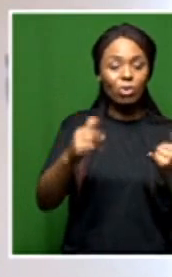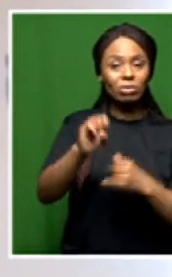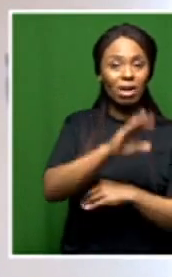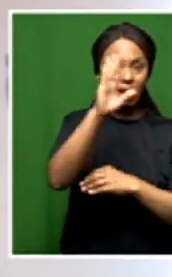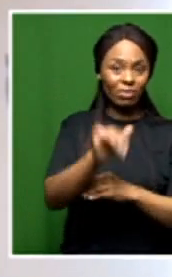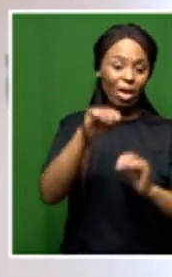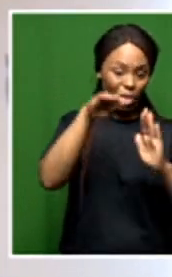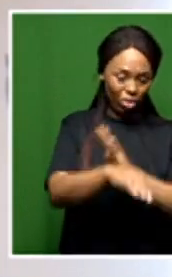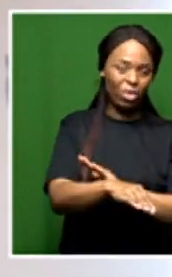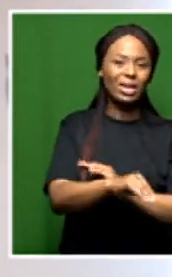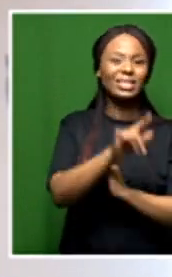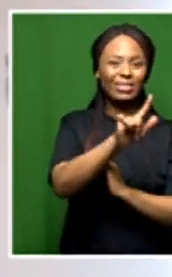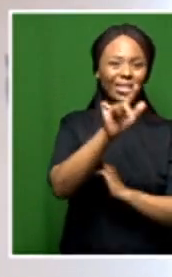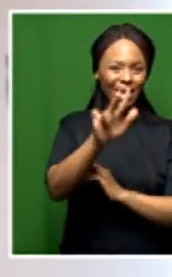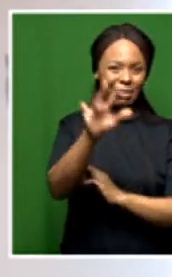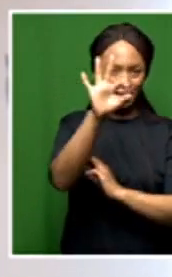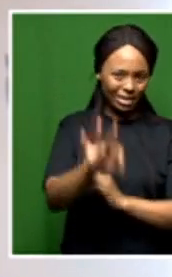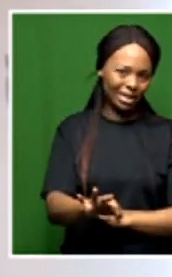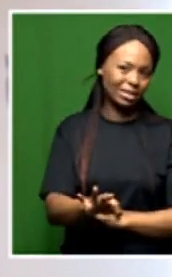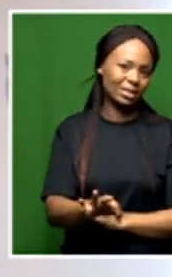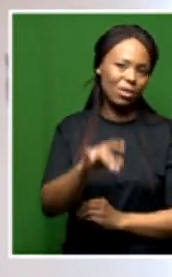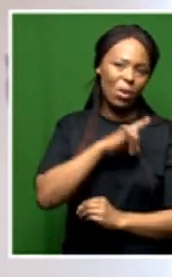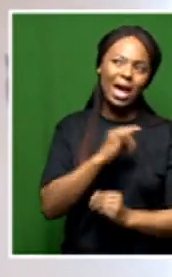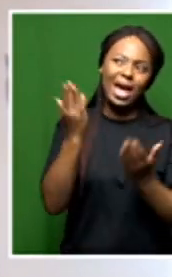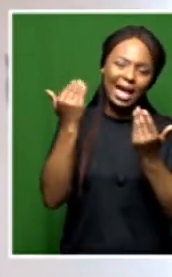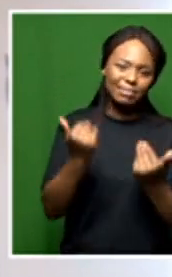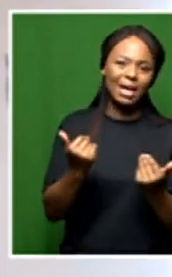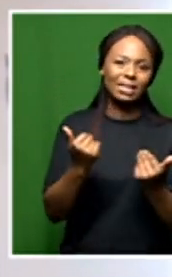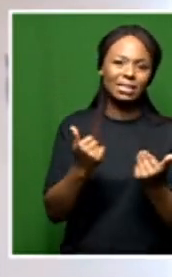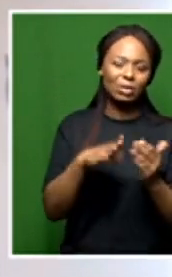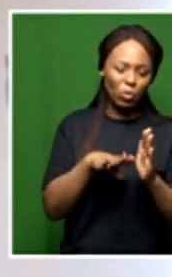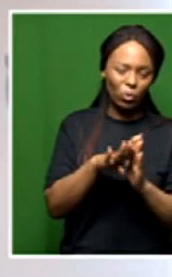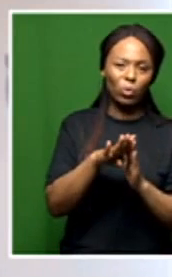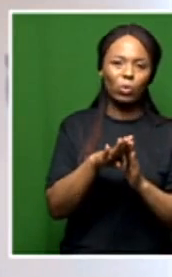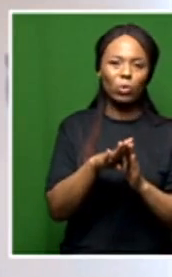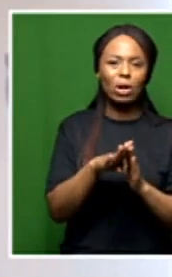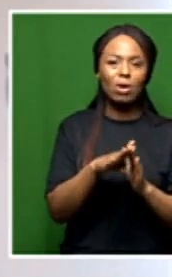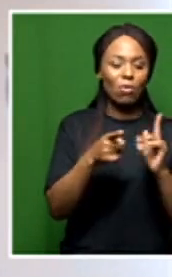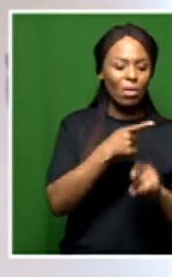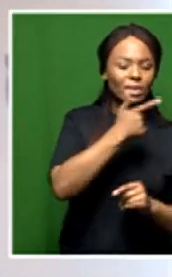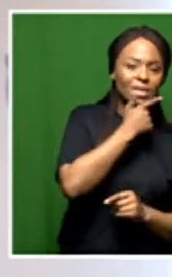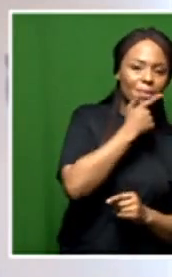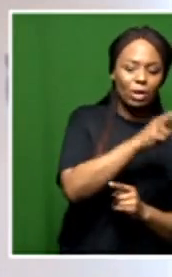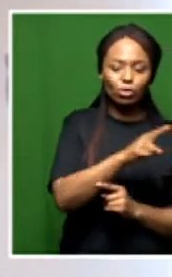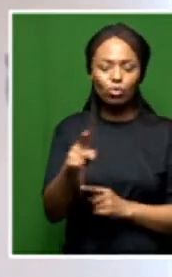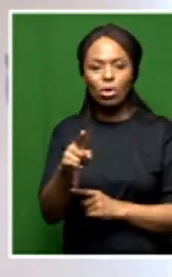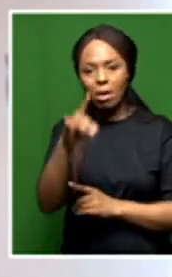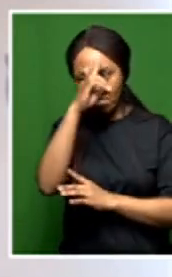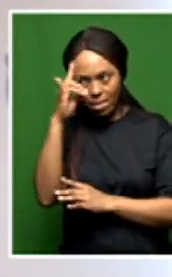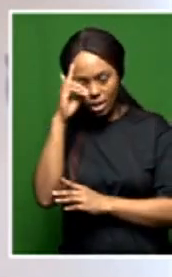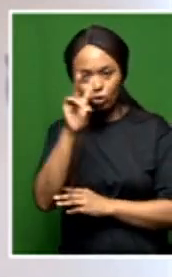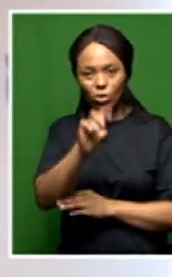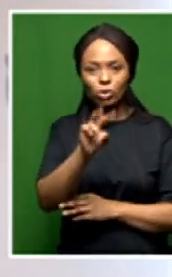about 78% of previously expected business levels between December now and March 2022, which is very